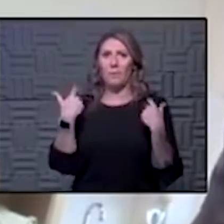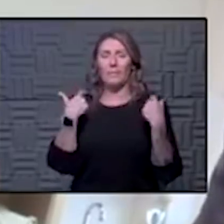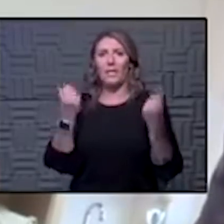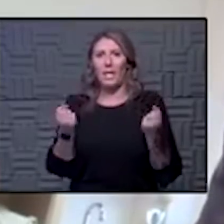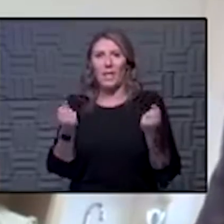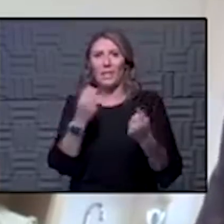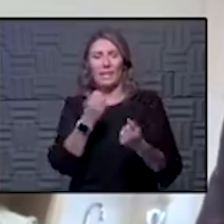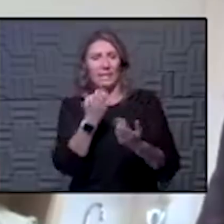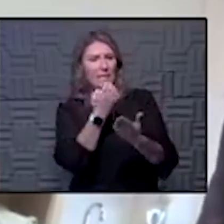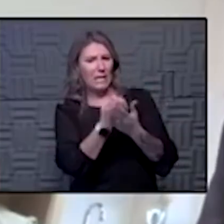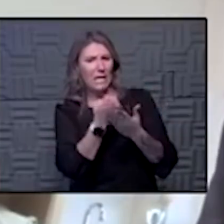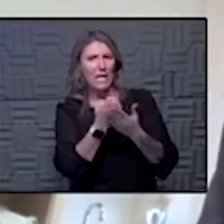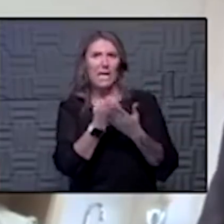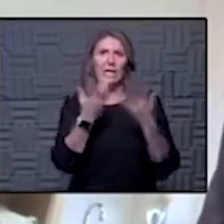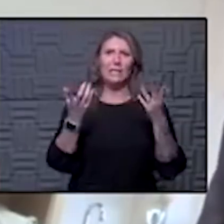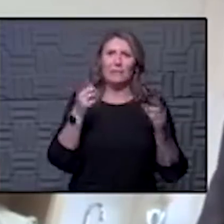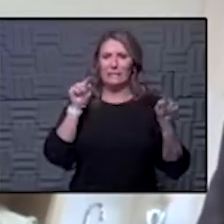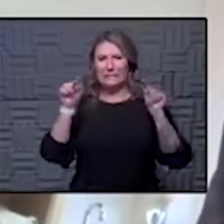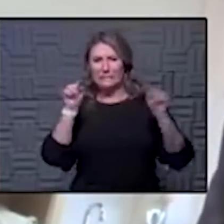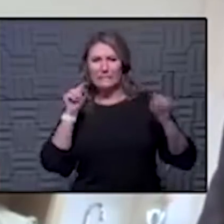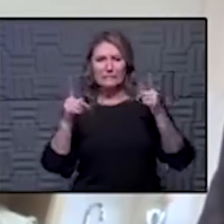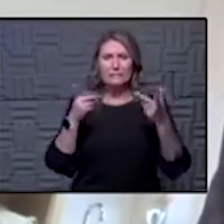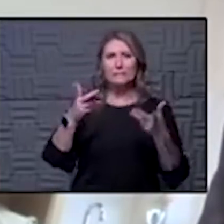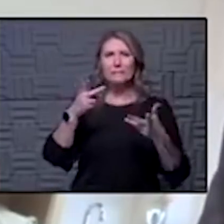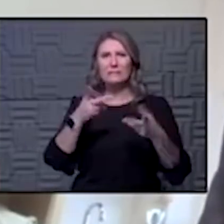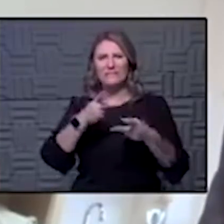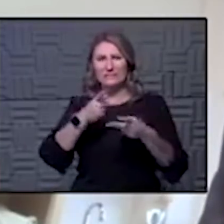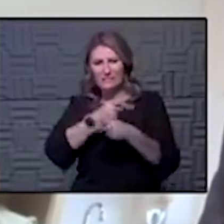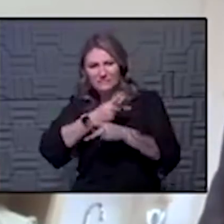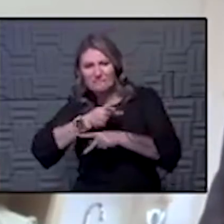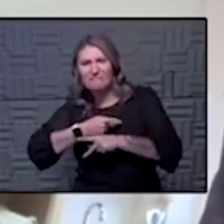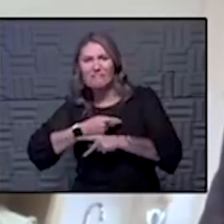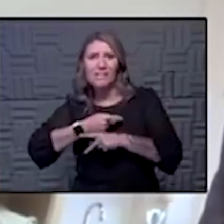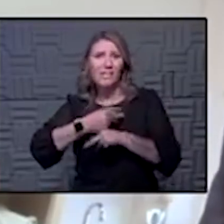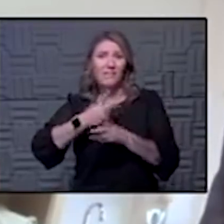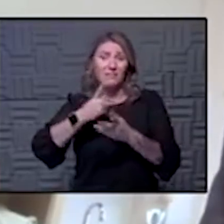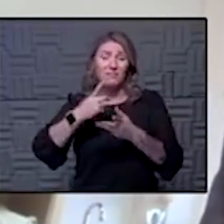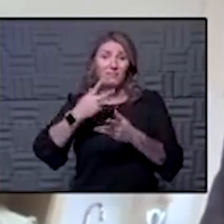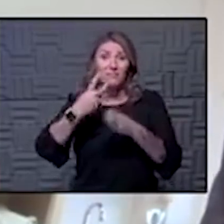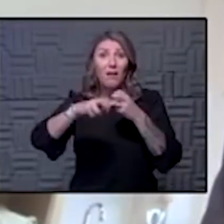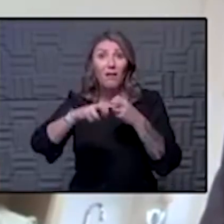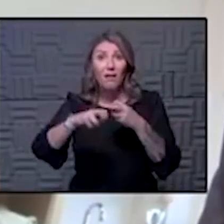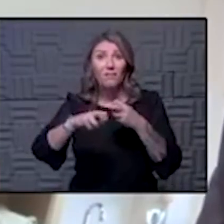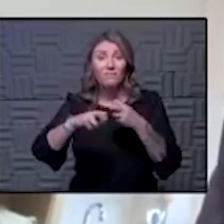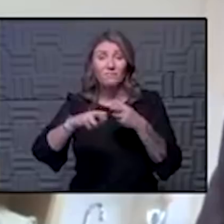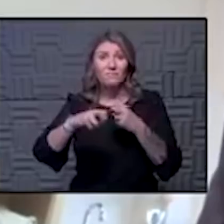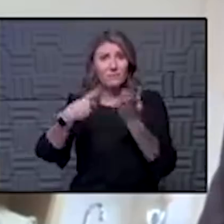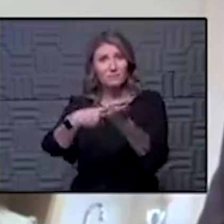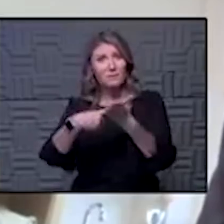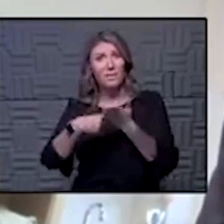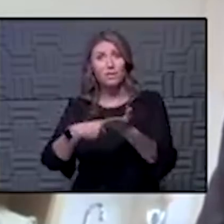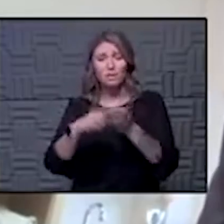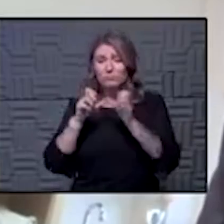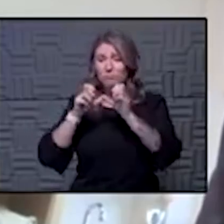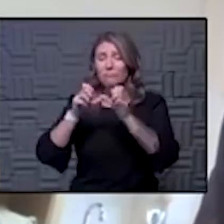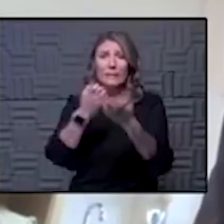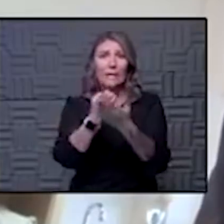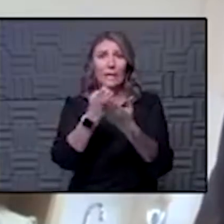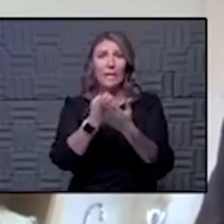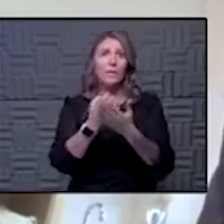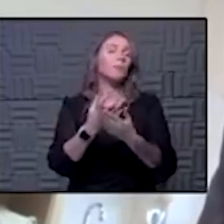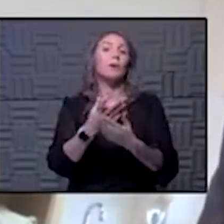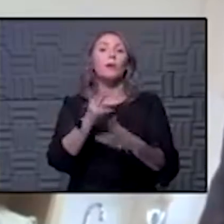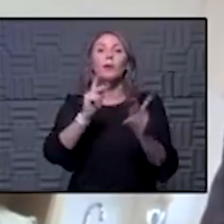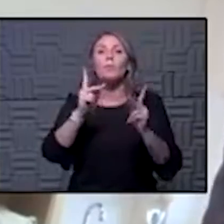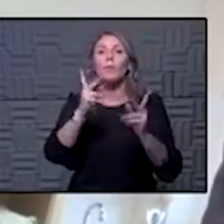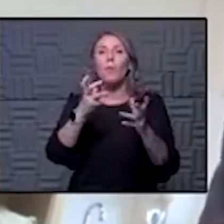the economy. And so it's a very dicey discussion we have to try and keep the economy going. People want